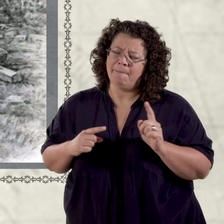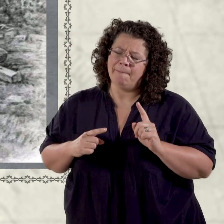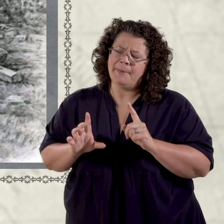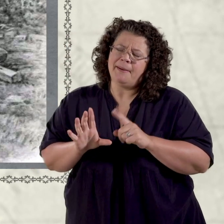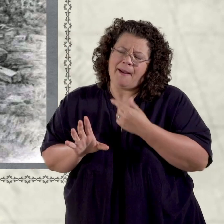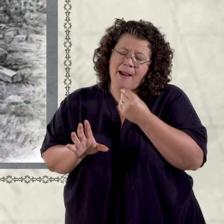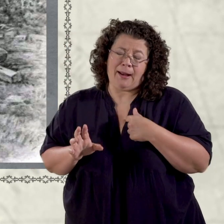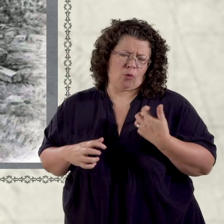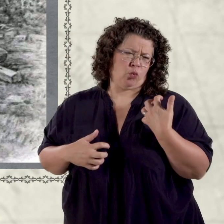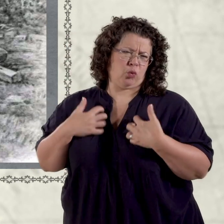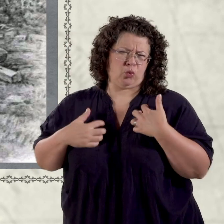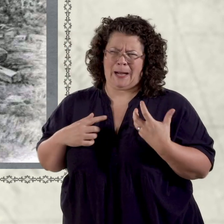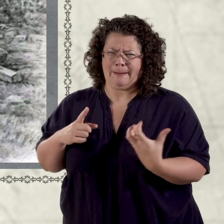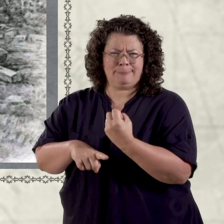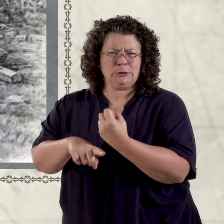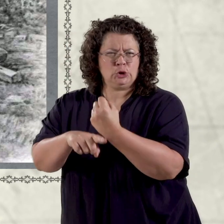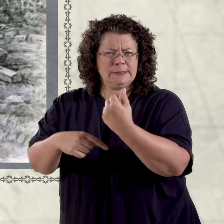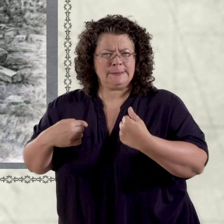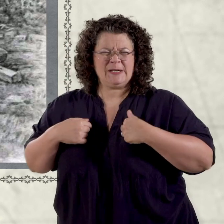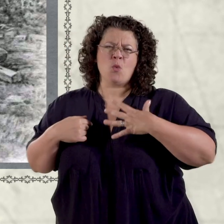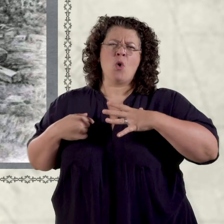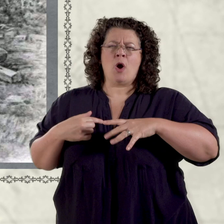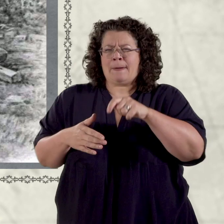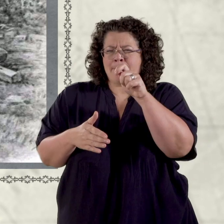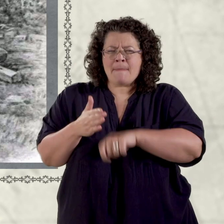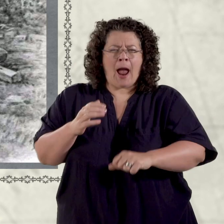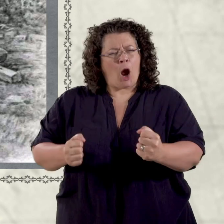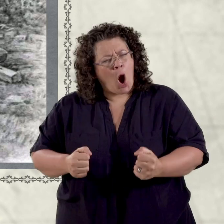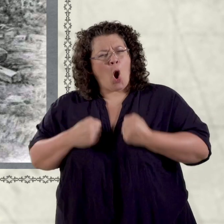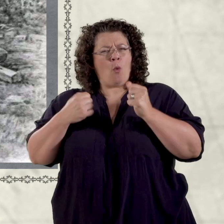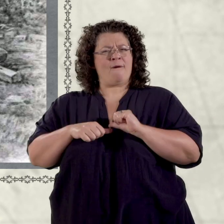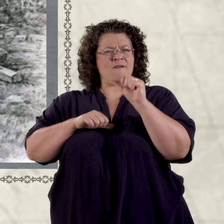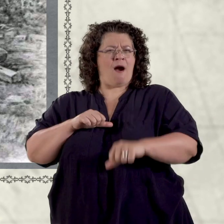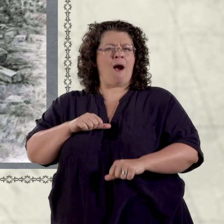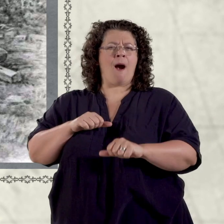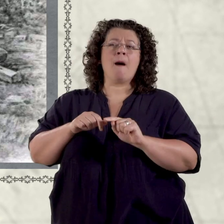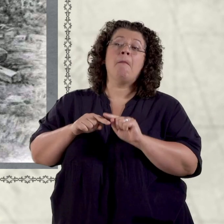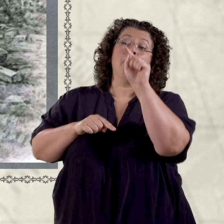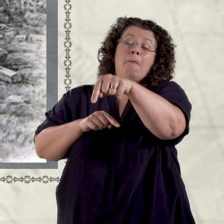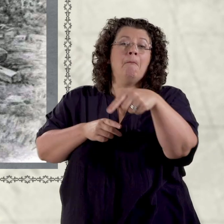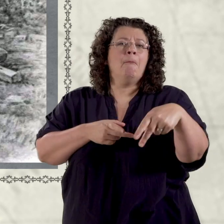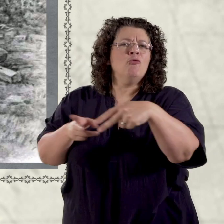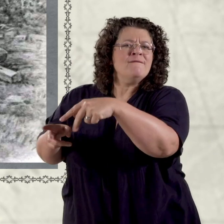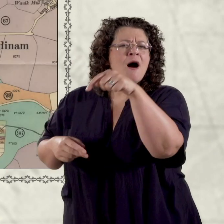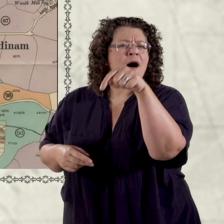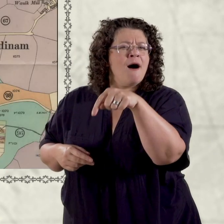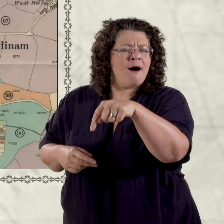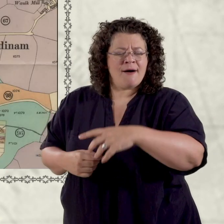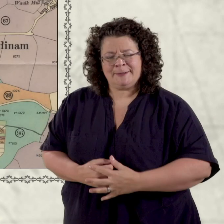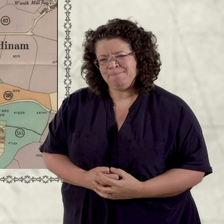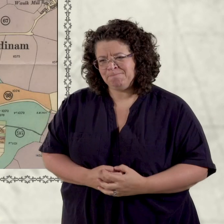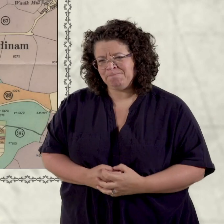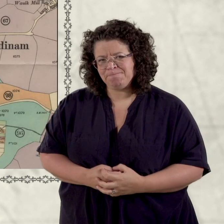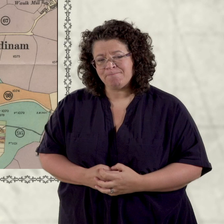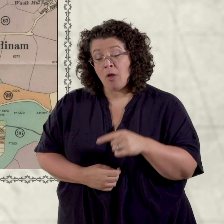I was an ambitious young man, and I wanted to buy my own farm on the other side of the river. This is the